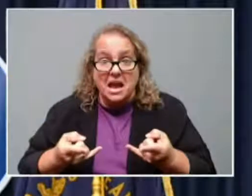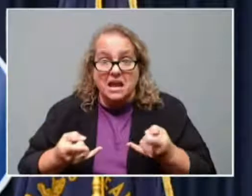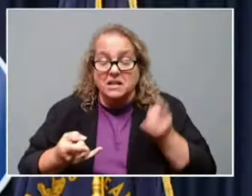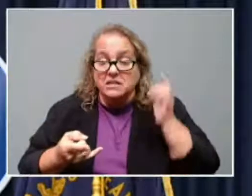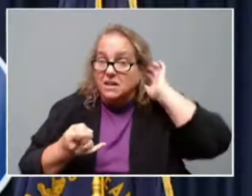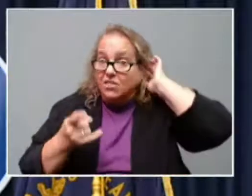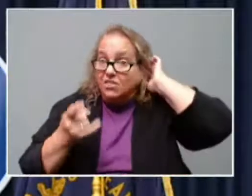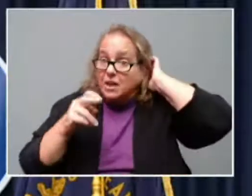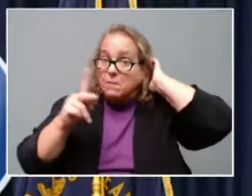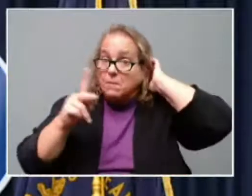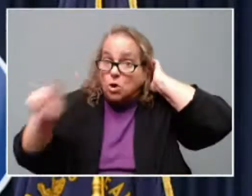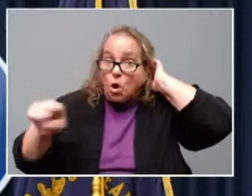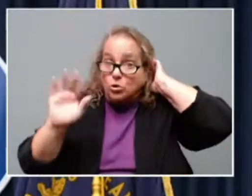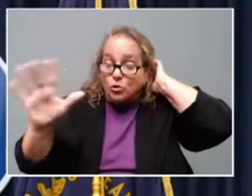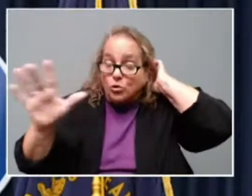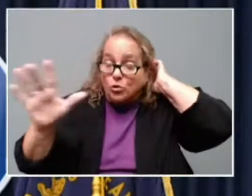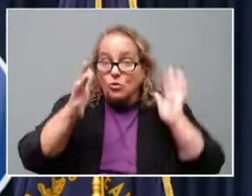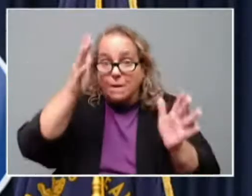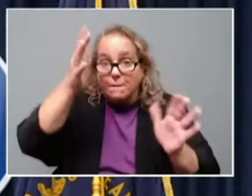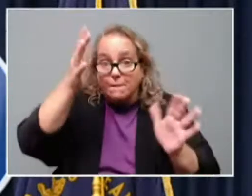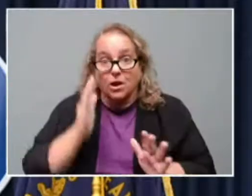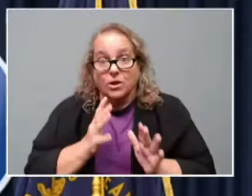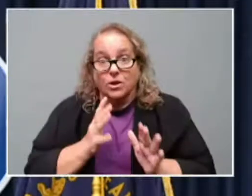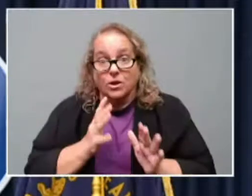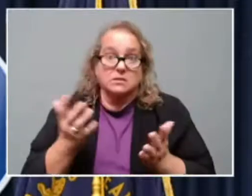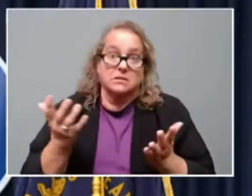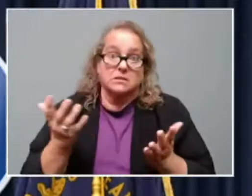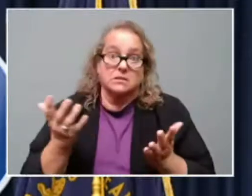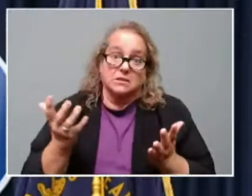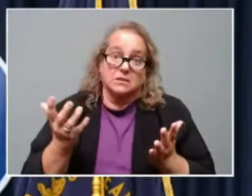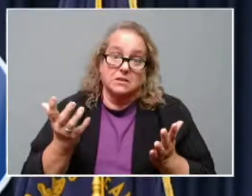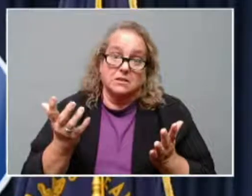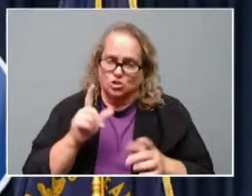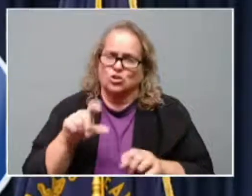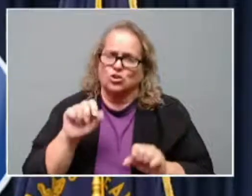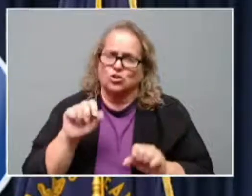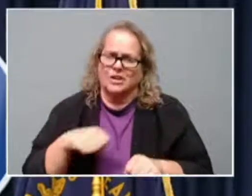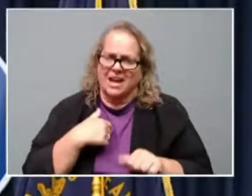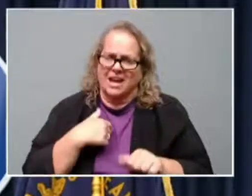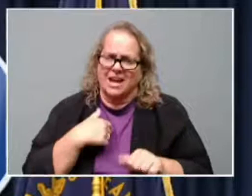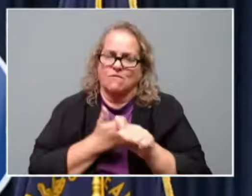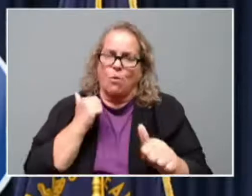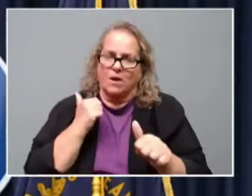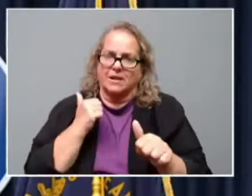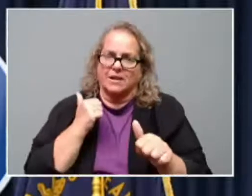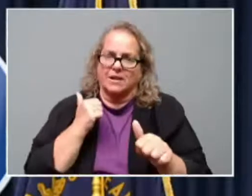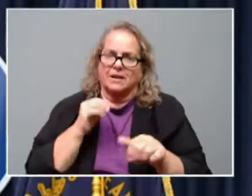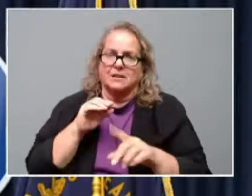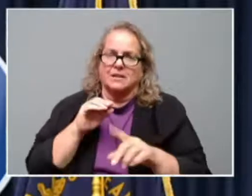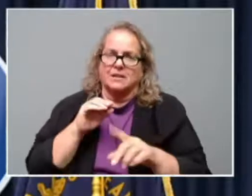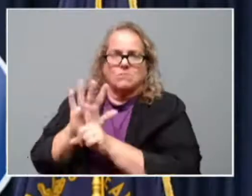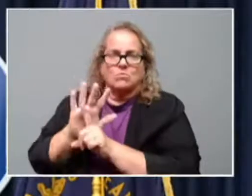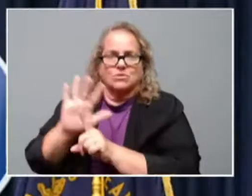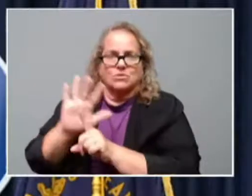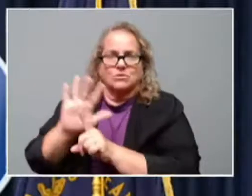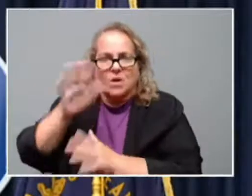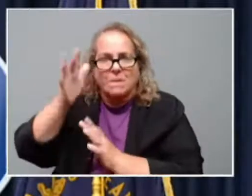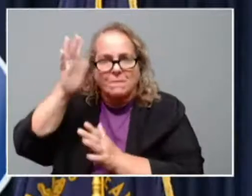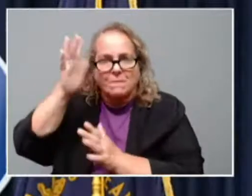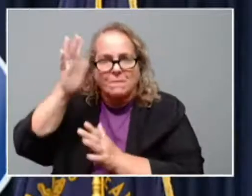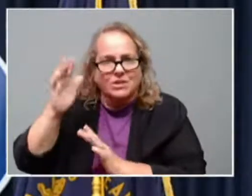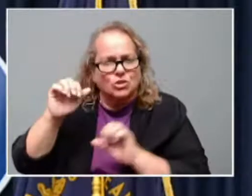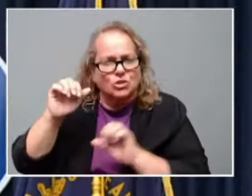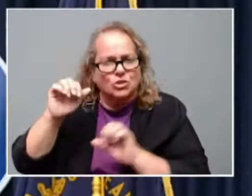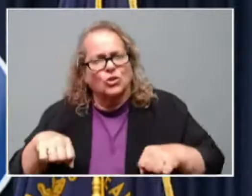grandparents, right? That is an avoidable loss that we know how to prevent.